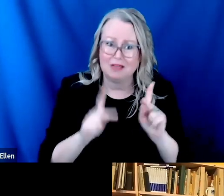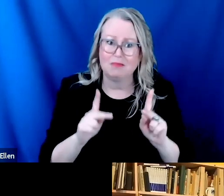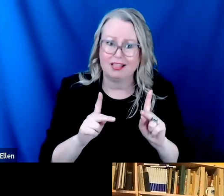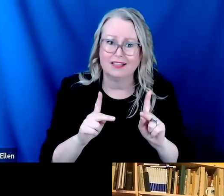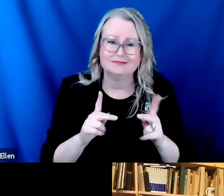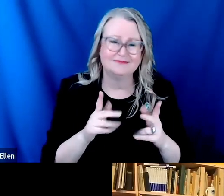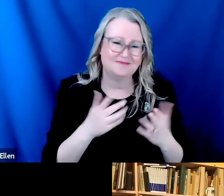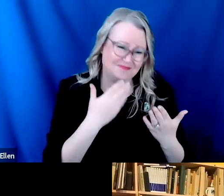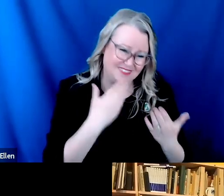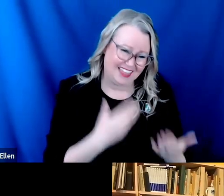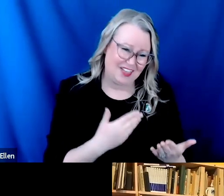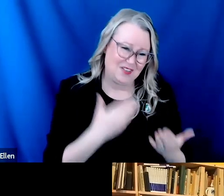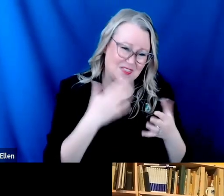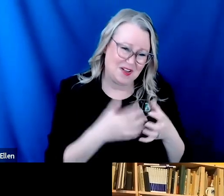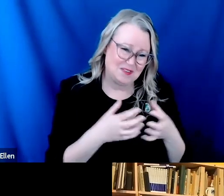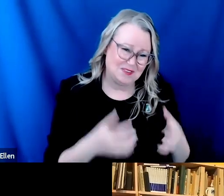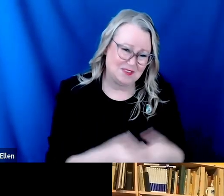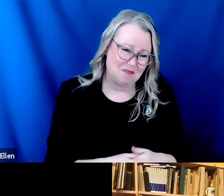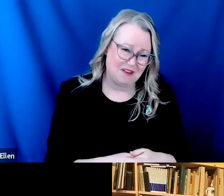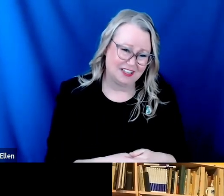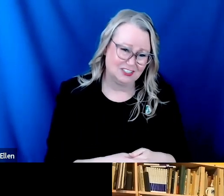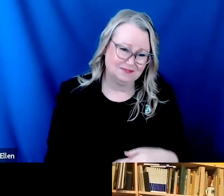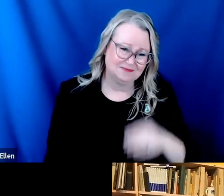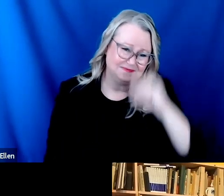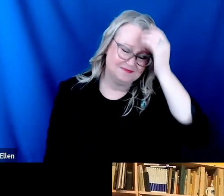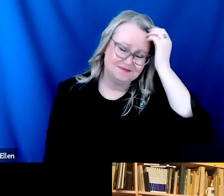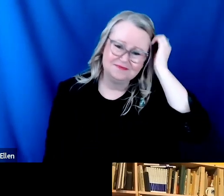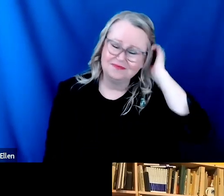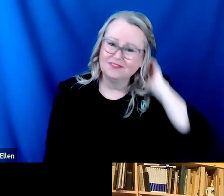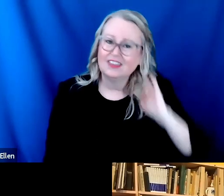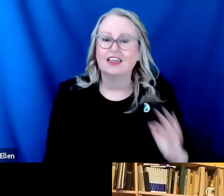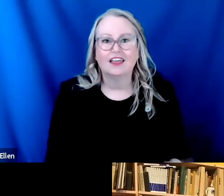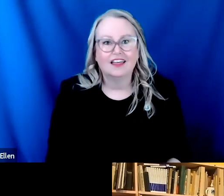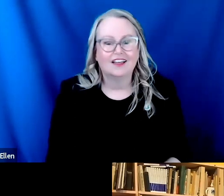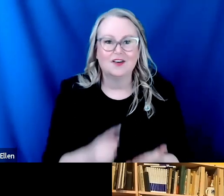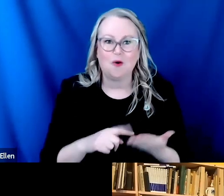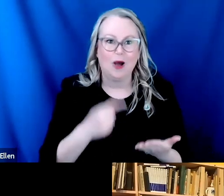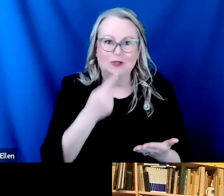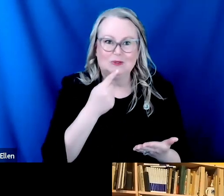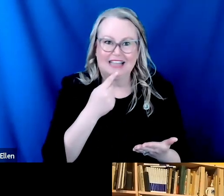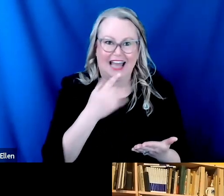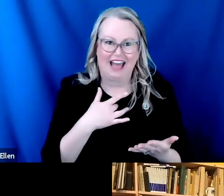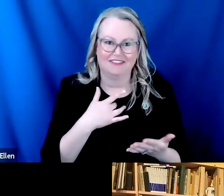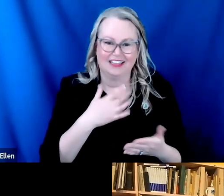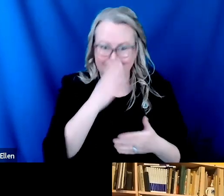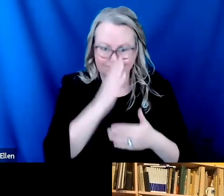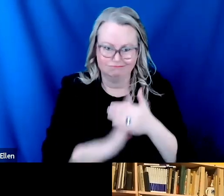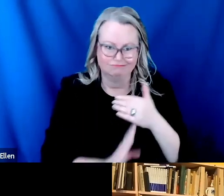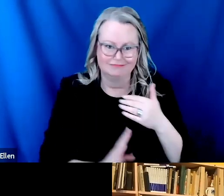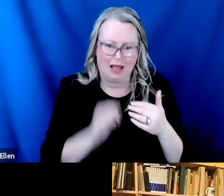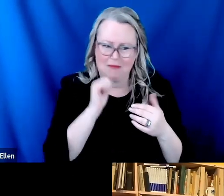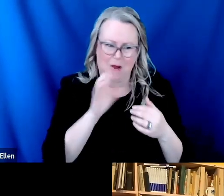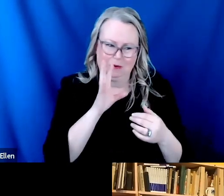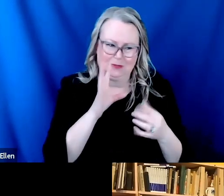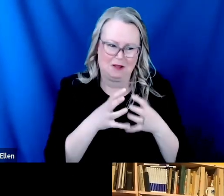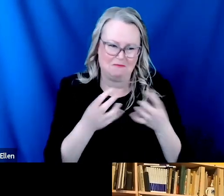After such a thoughtful statement, I hardly feel the need to say much more, and I won't.